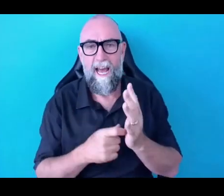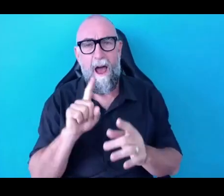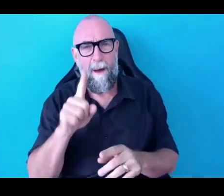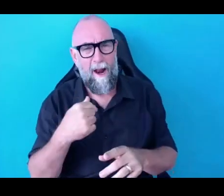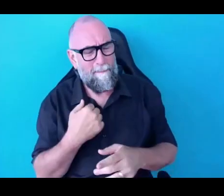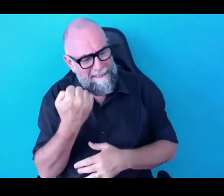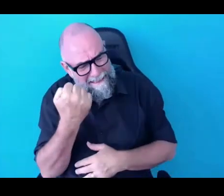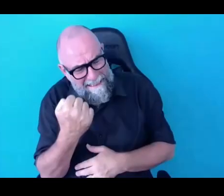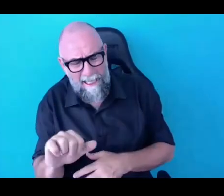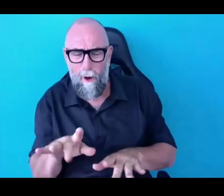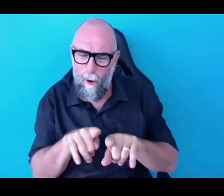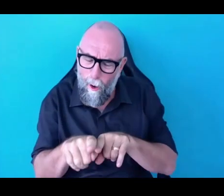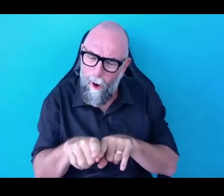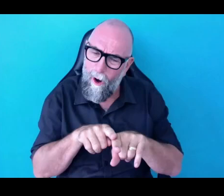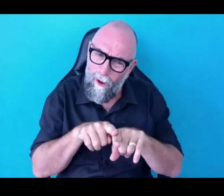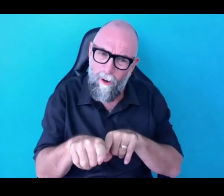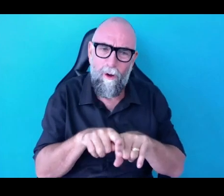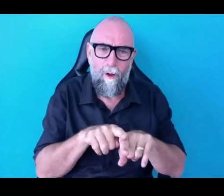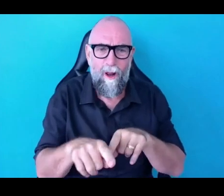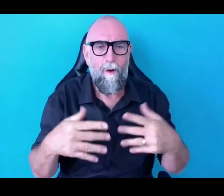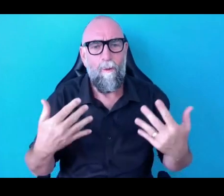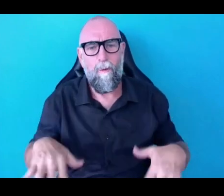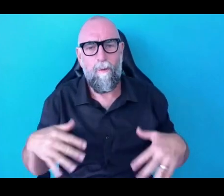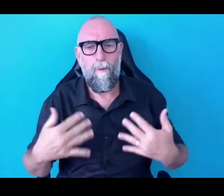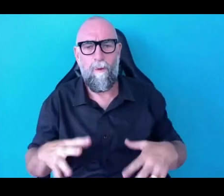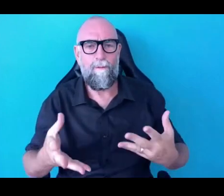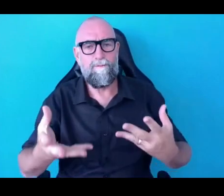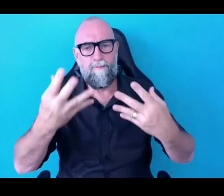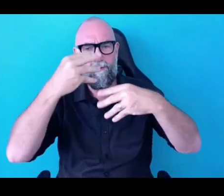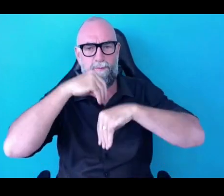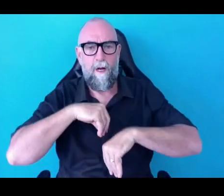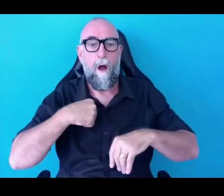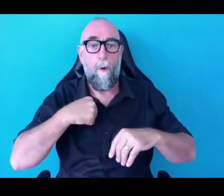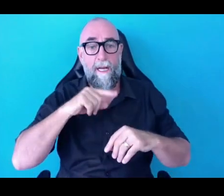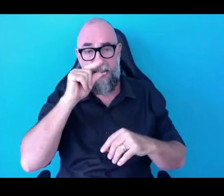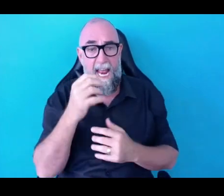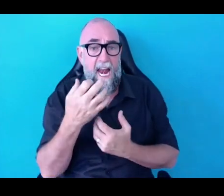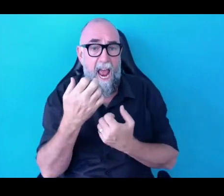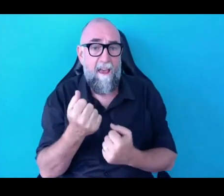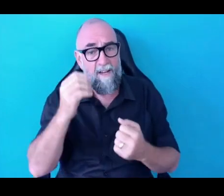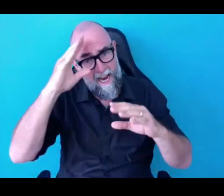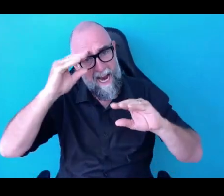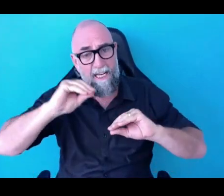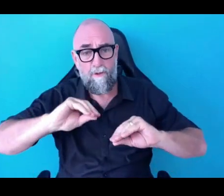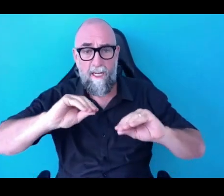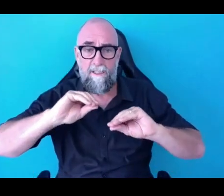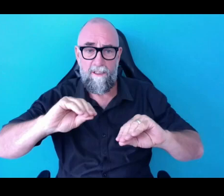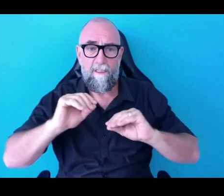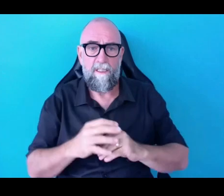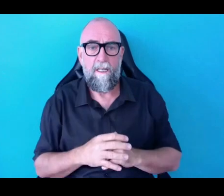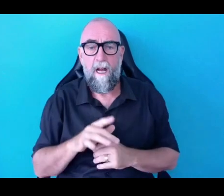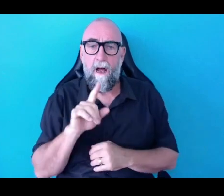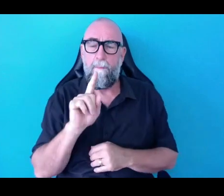fascinate and it educates kind of throughout that, we always can be educated. But I don't put a lot of pressure on